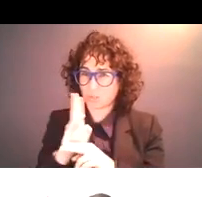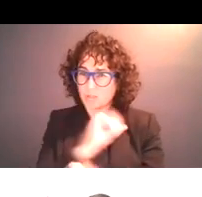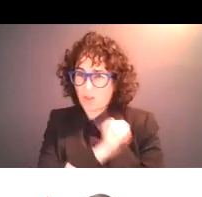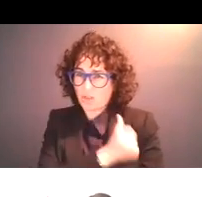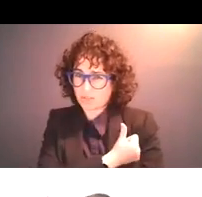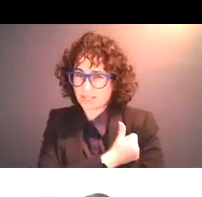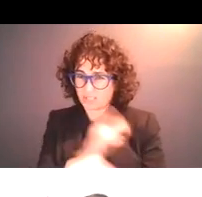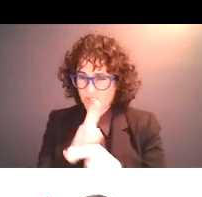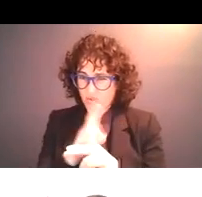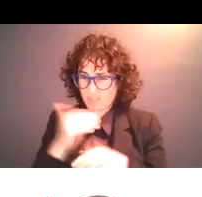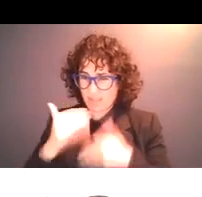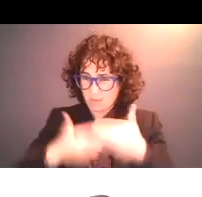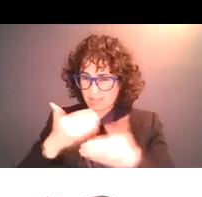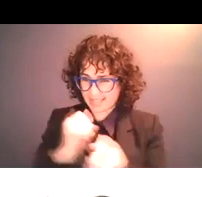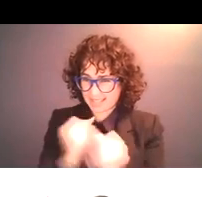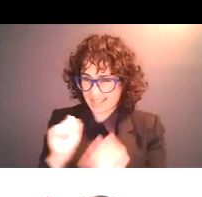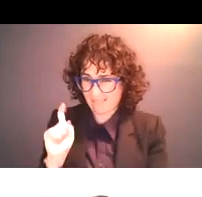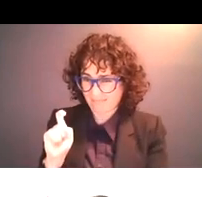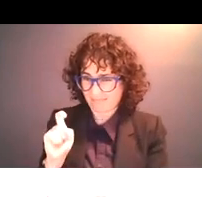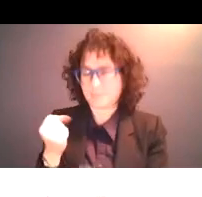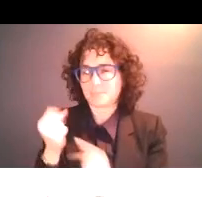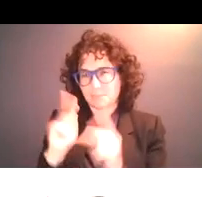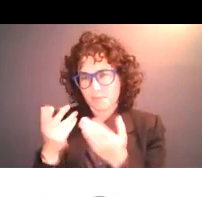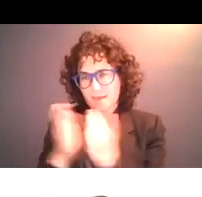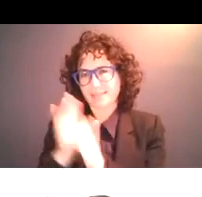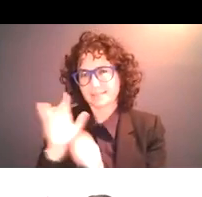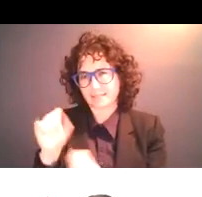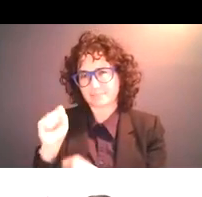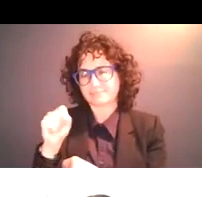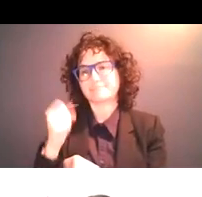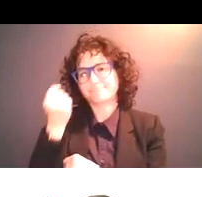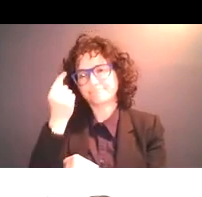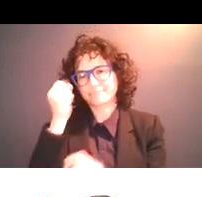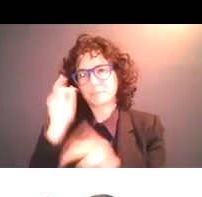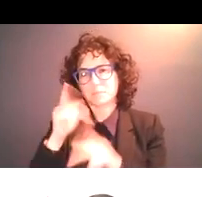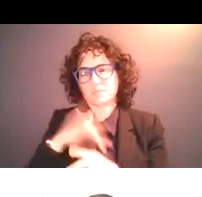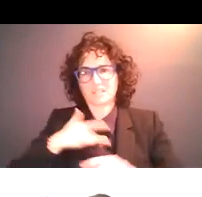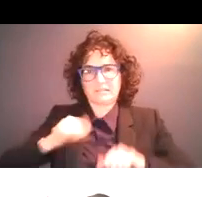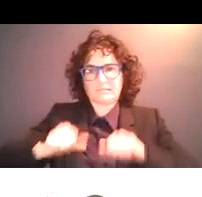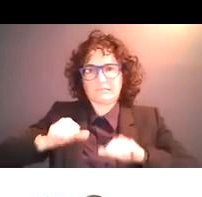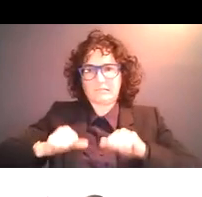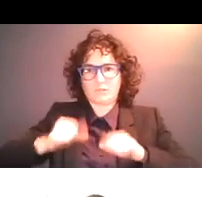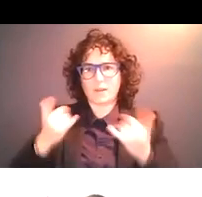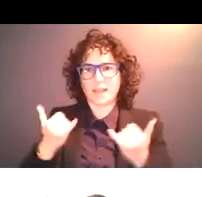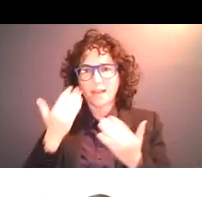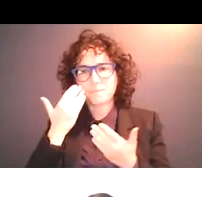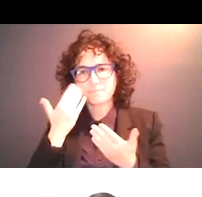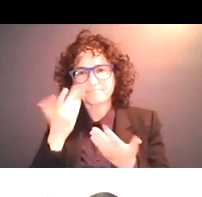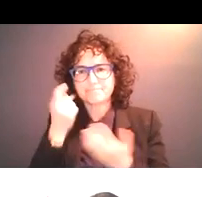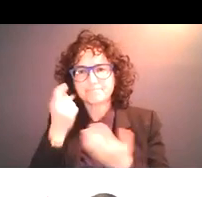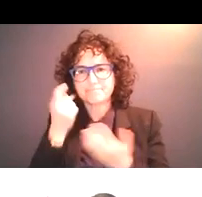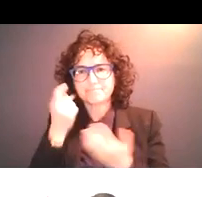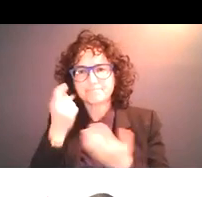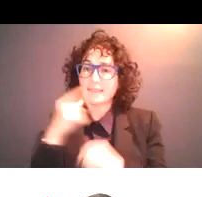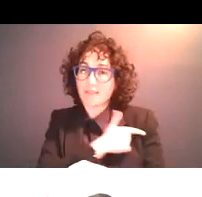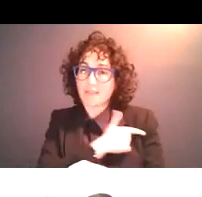safe? That's a question that we get a lot, and that's the major reason for hesitancy right now, for people to understand that this vaccine might